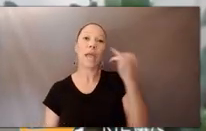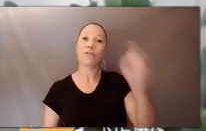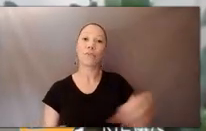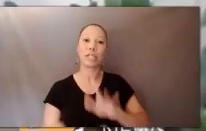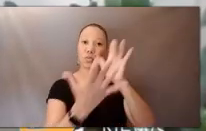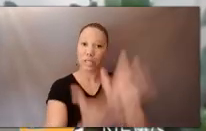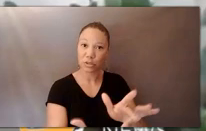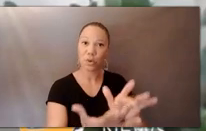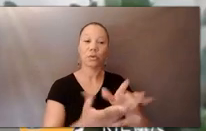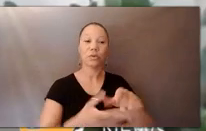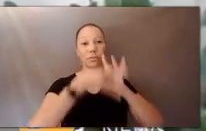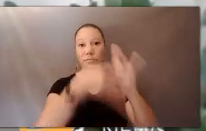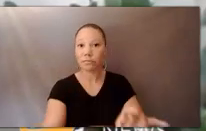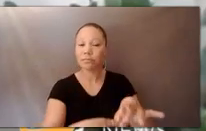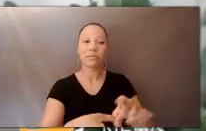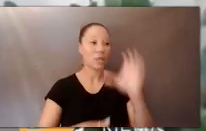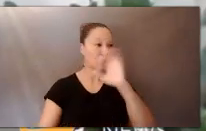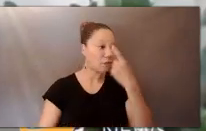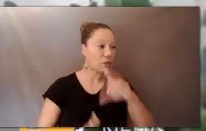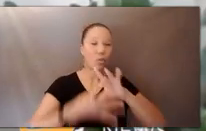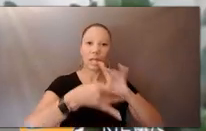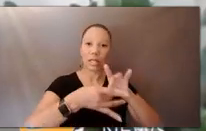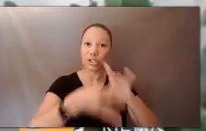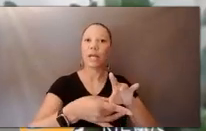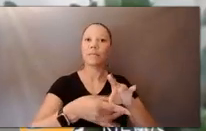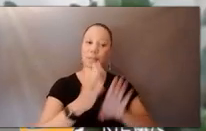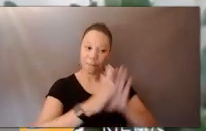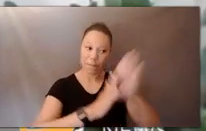so. Connect. Find those relationships.